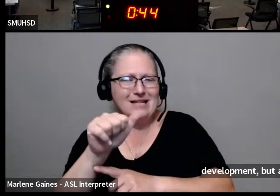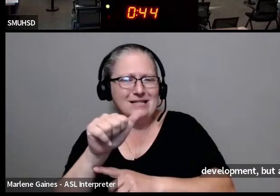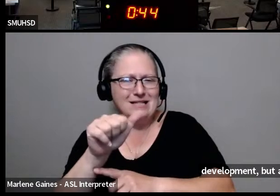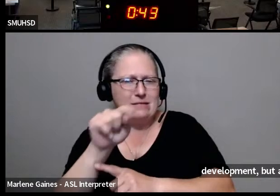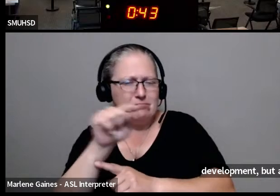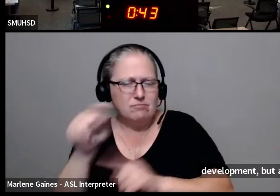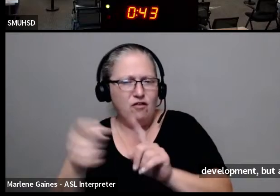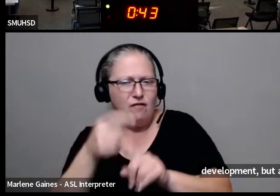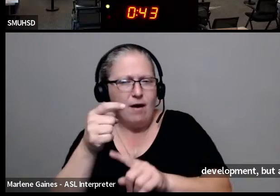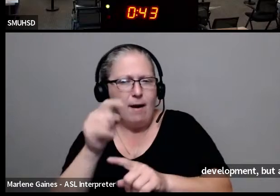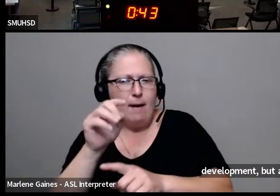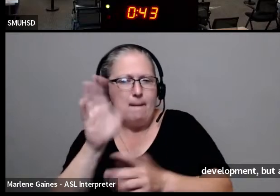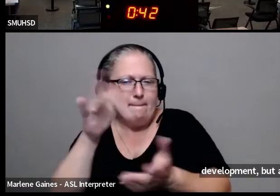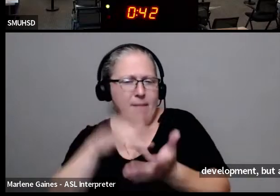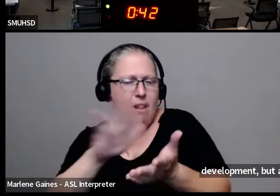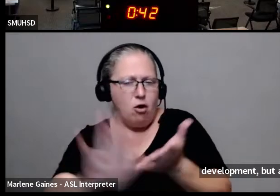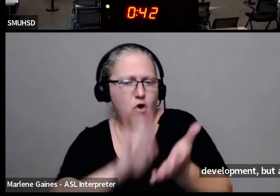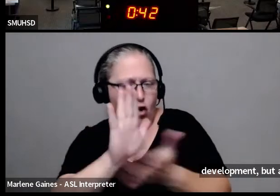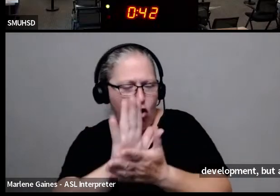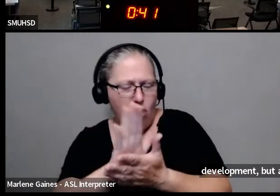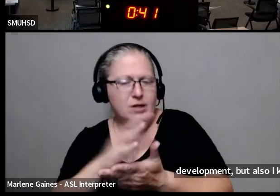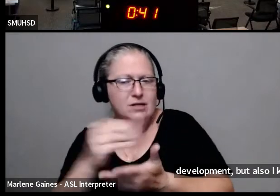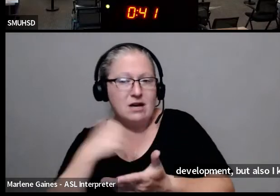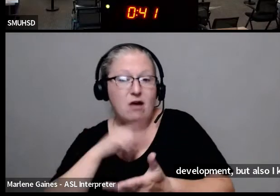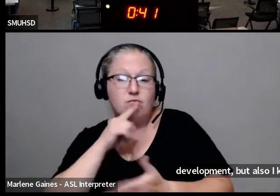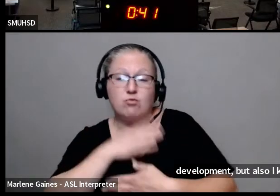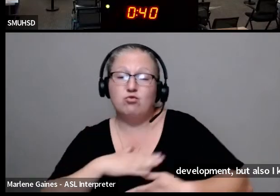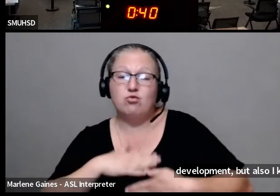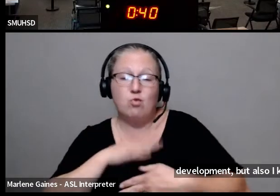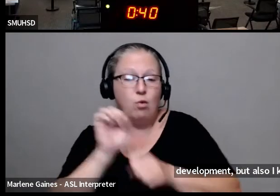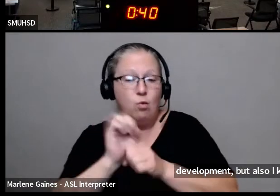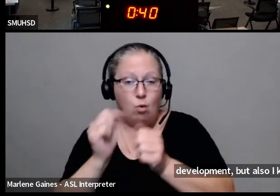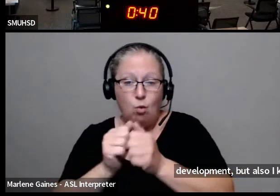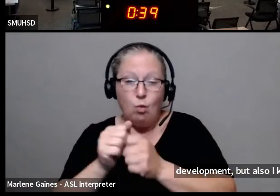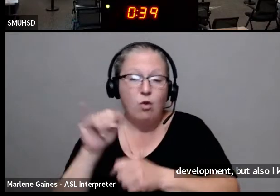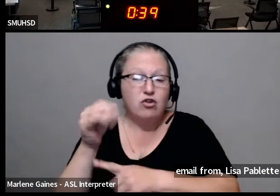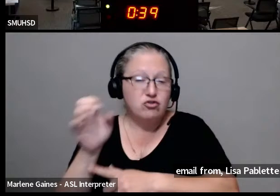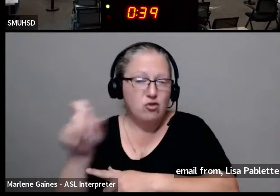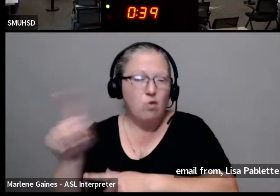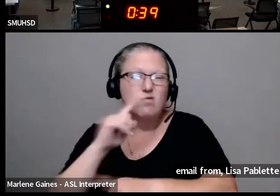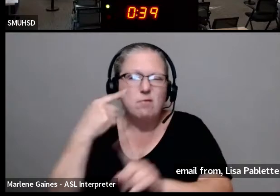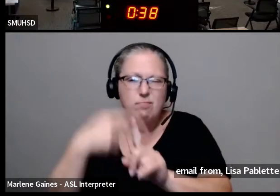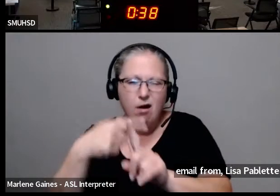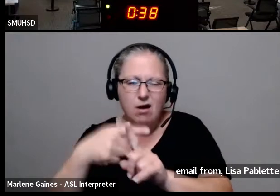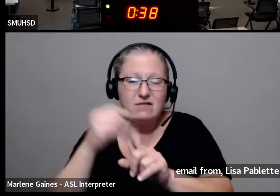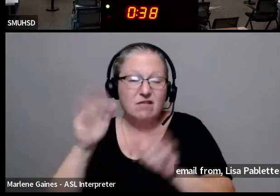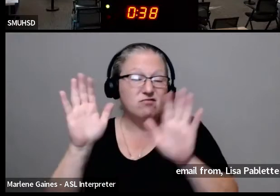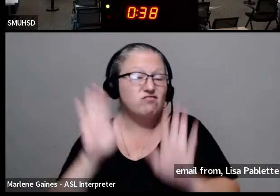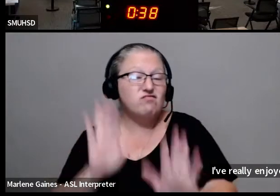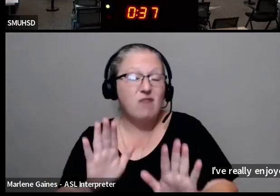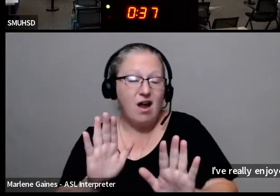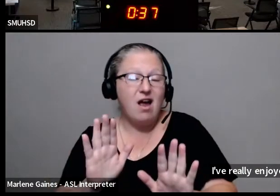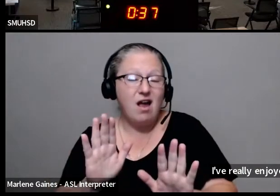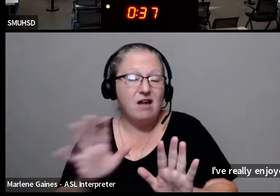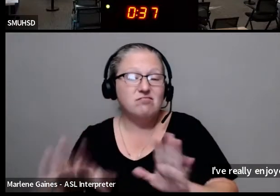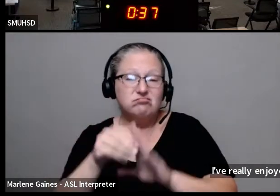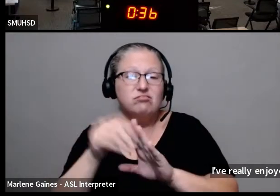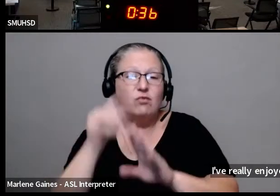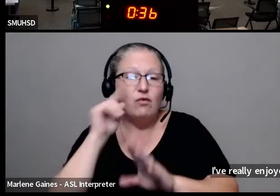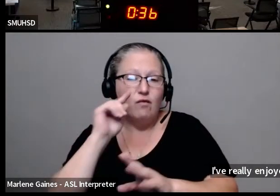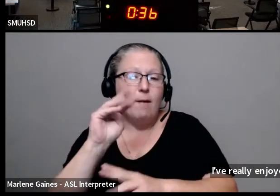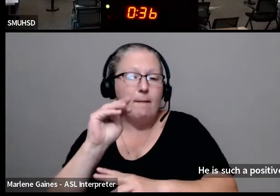Middle College, and how I've really enjoyed working with him. He is such a positive and great asset to the Mills